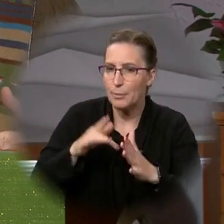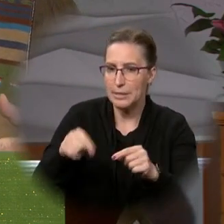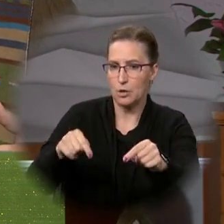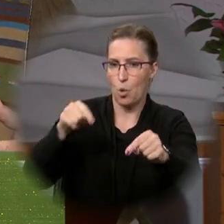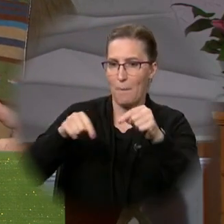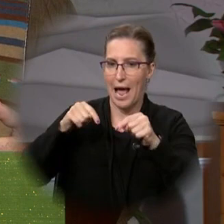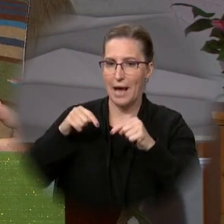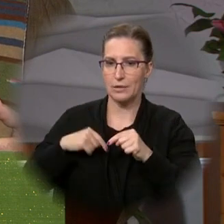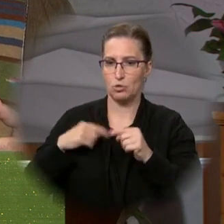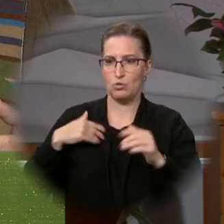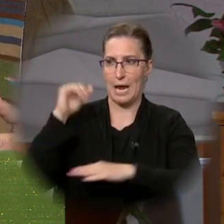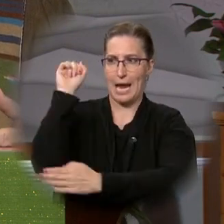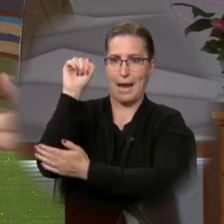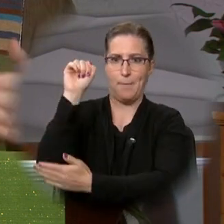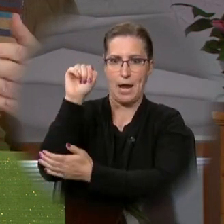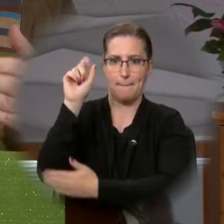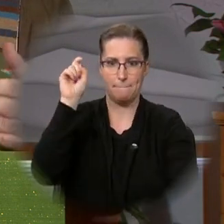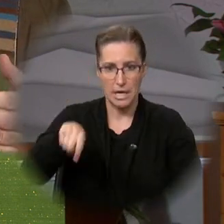to Abraham.